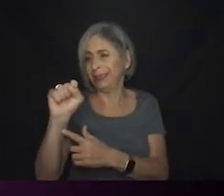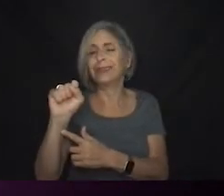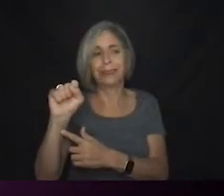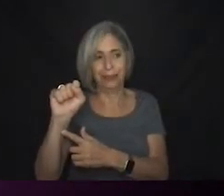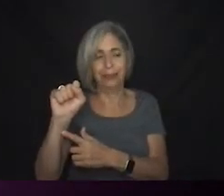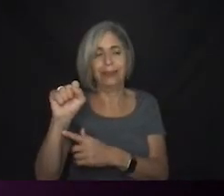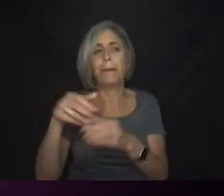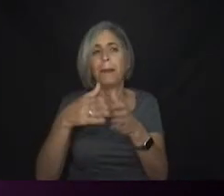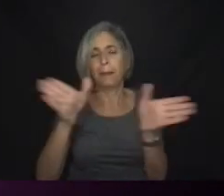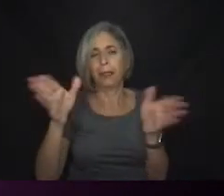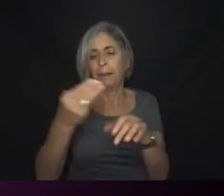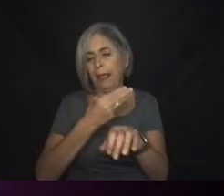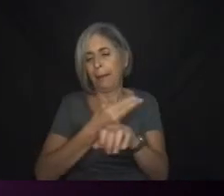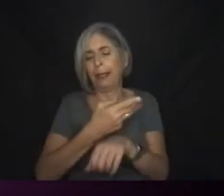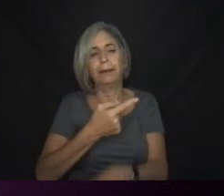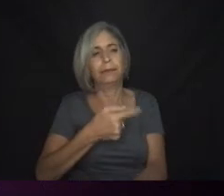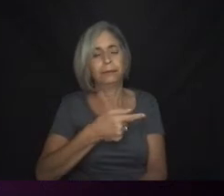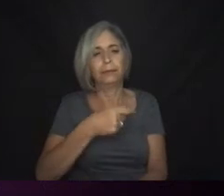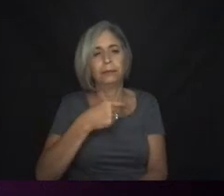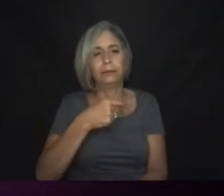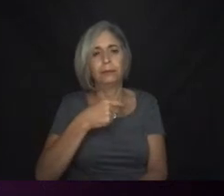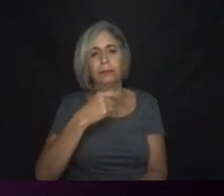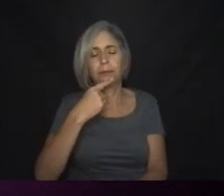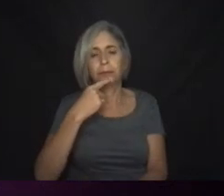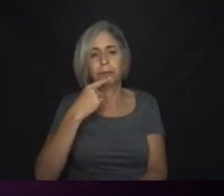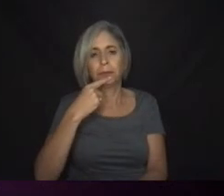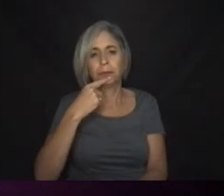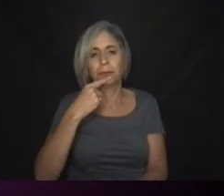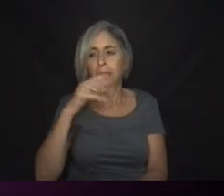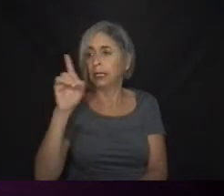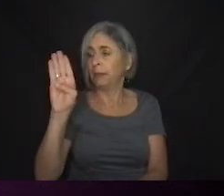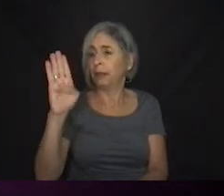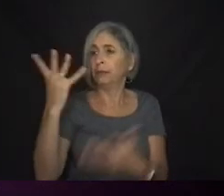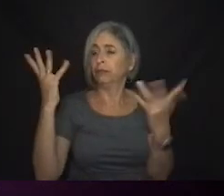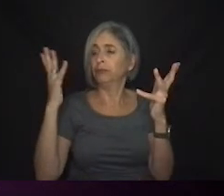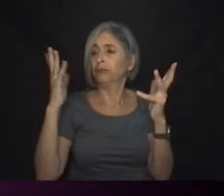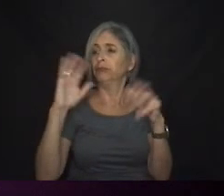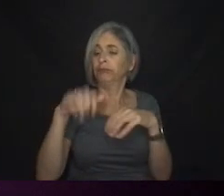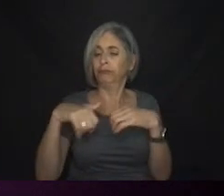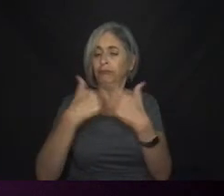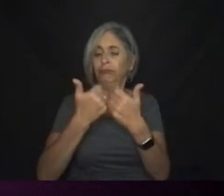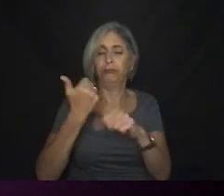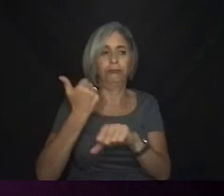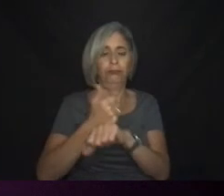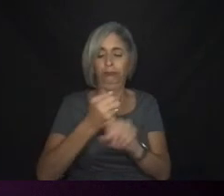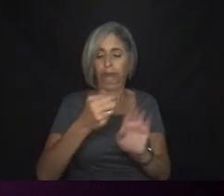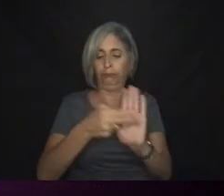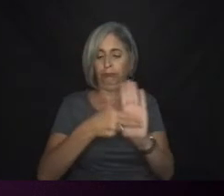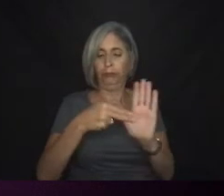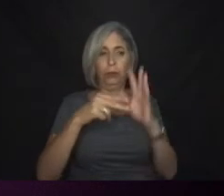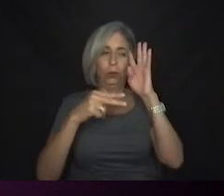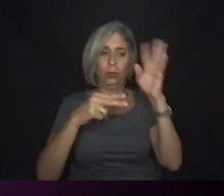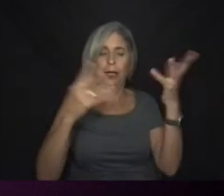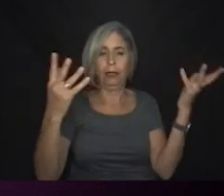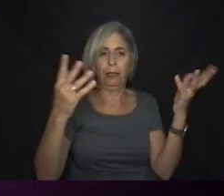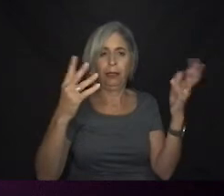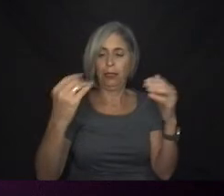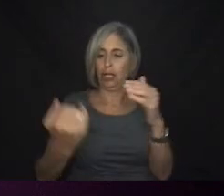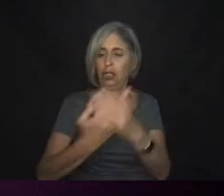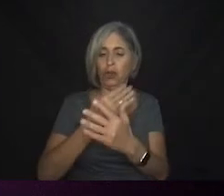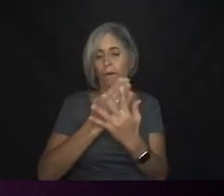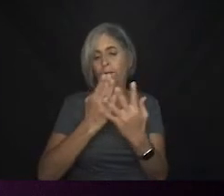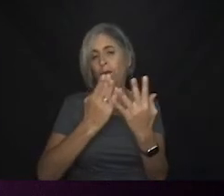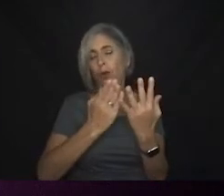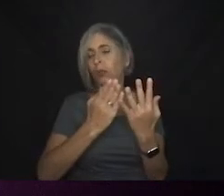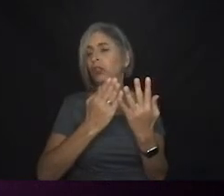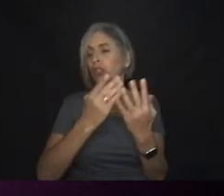database Miami. Great. The database a schema has been created. So if I go here, there's a new folder,